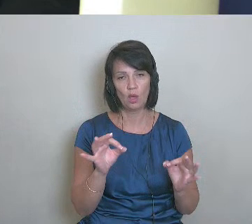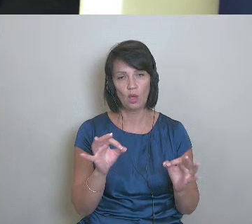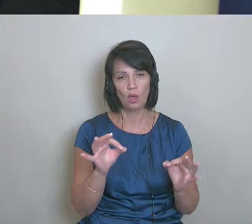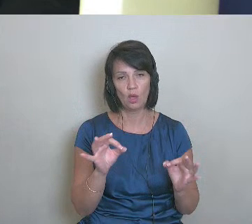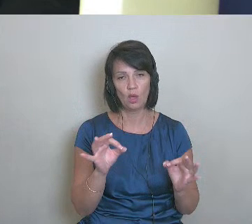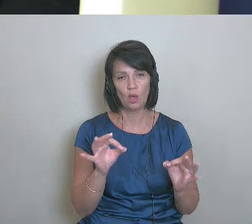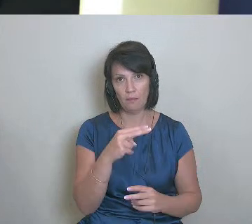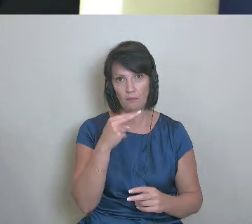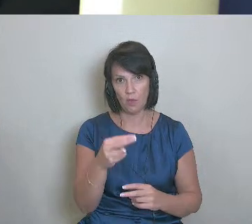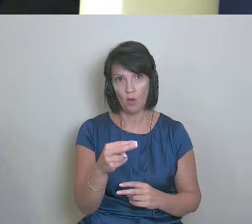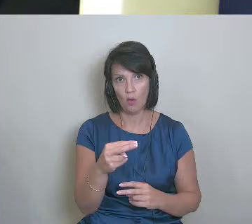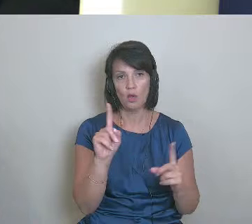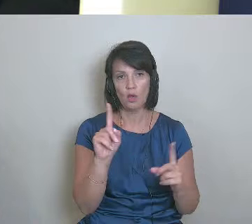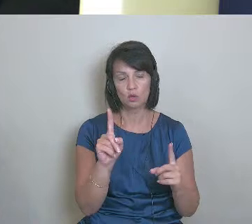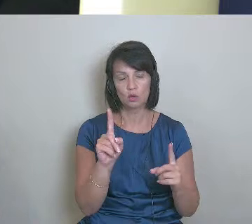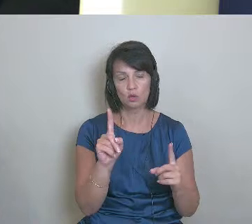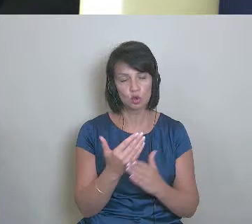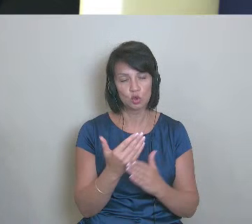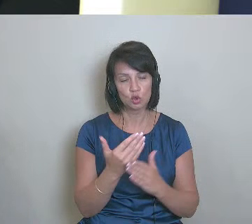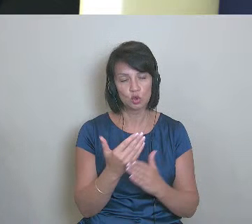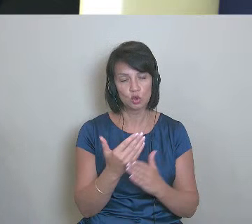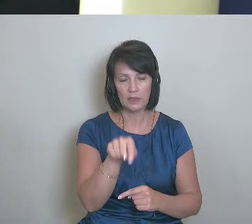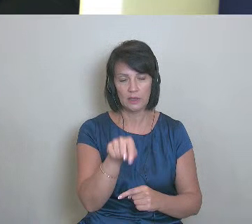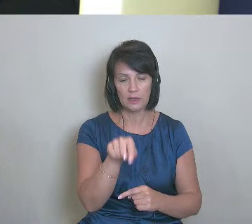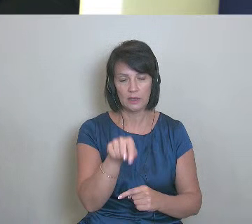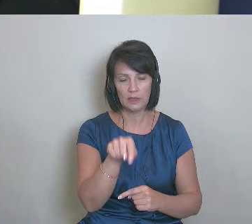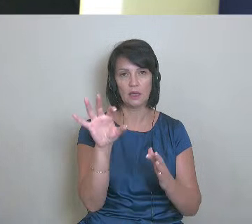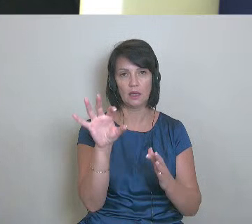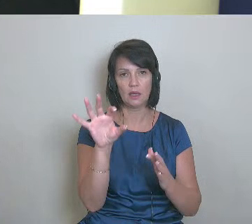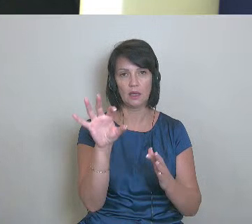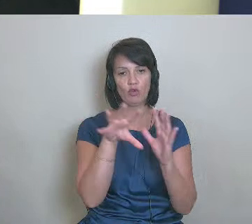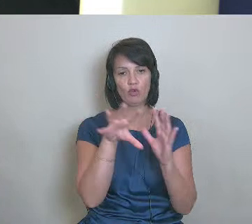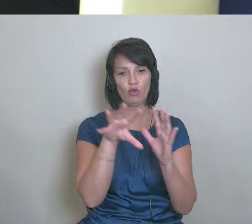One thing to note here, again,